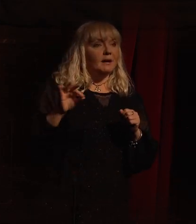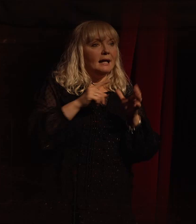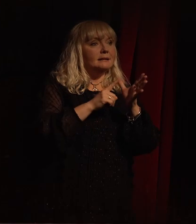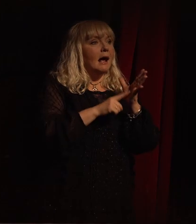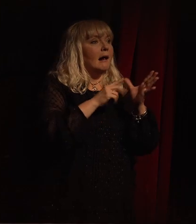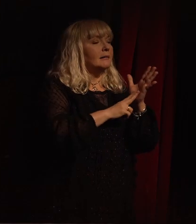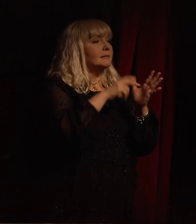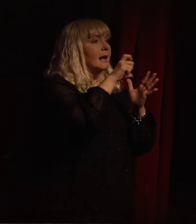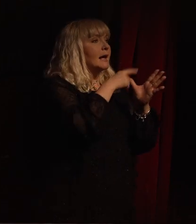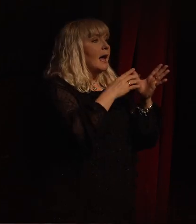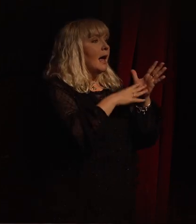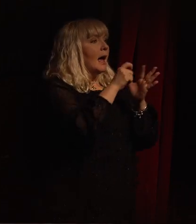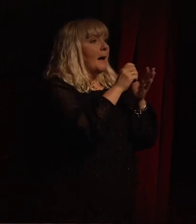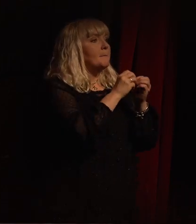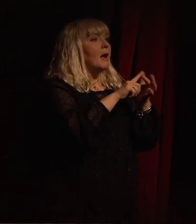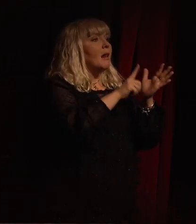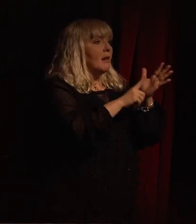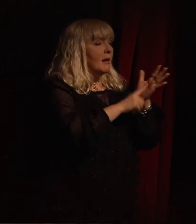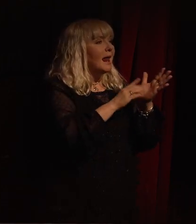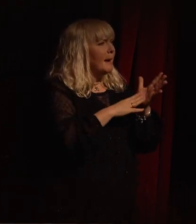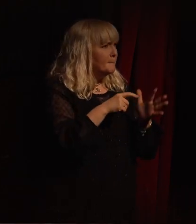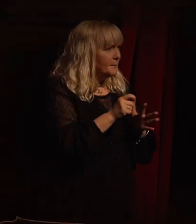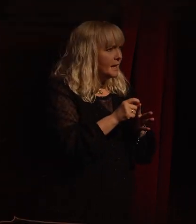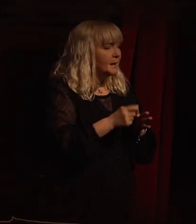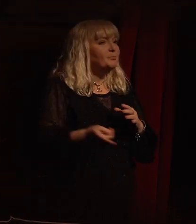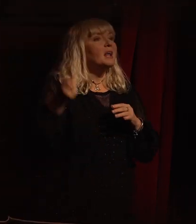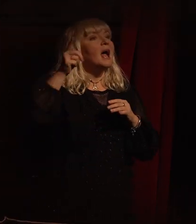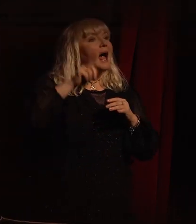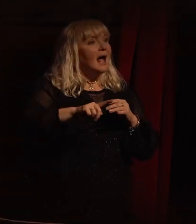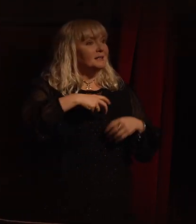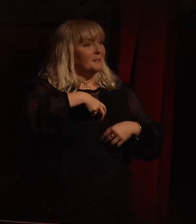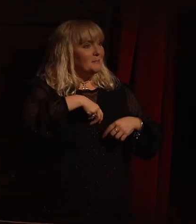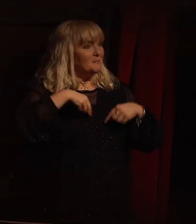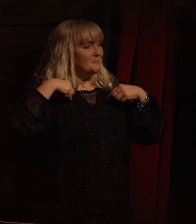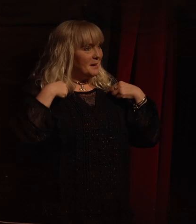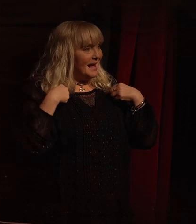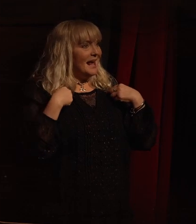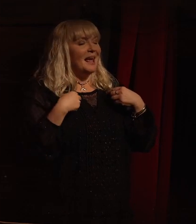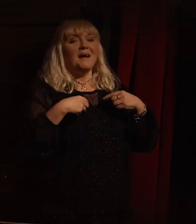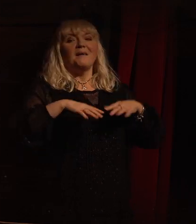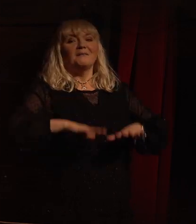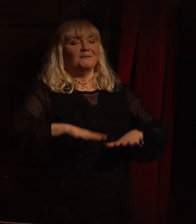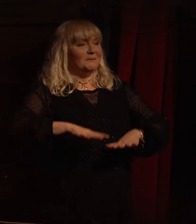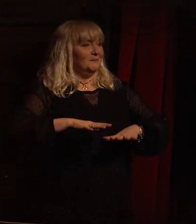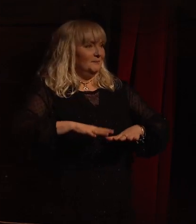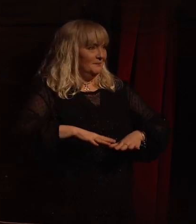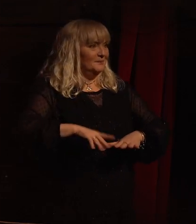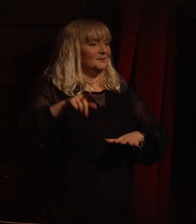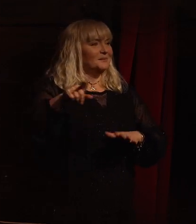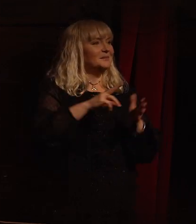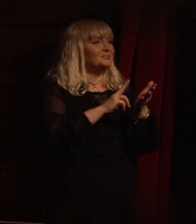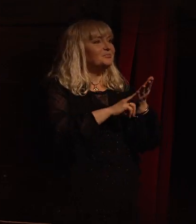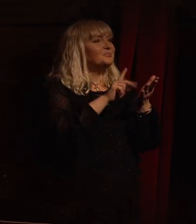MP, and our elected Mayor Norma Redfern CBE. Alan, would you like to come up first, please, and then you can pass the mic to Norma when